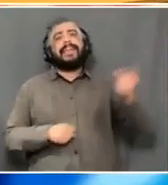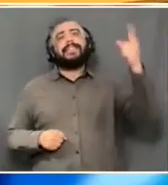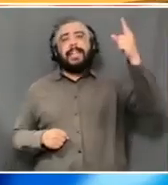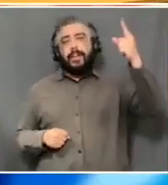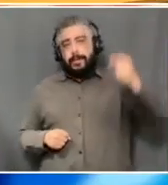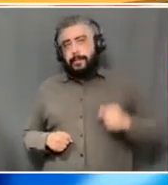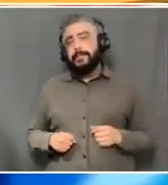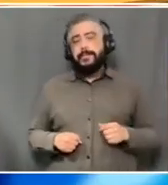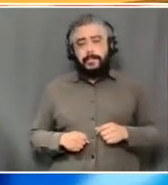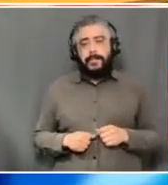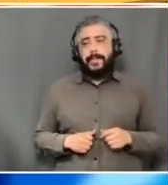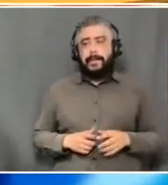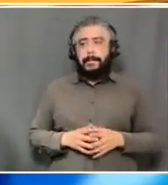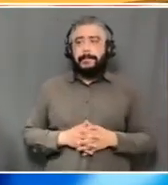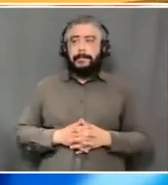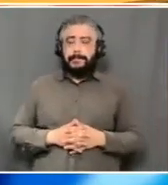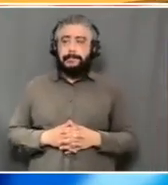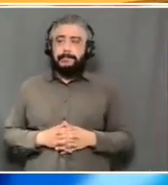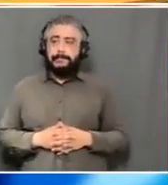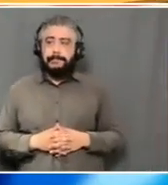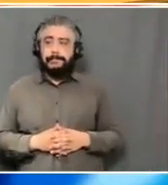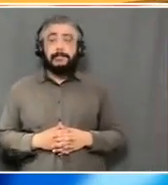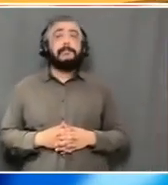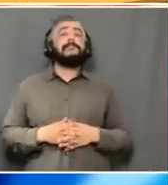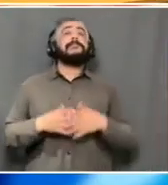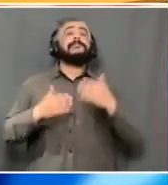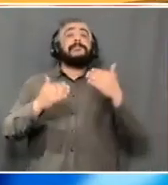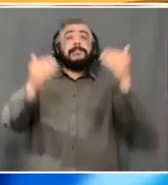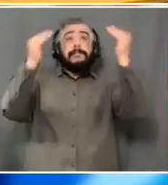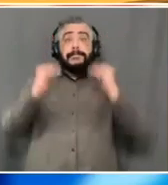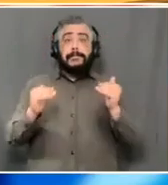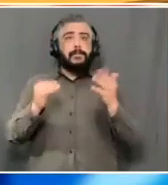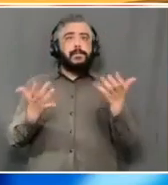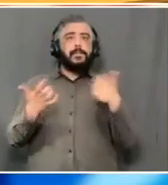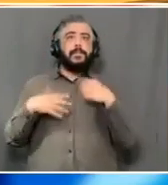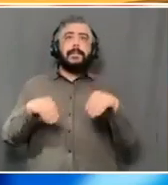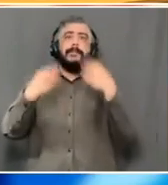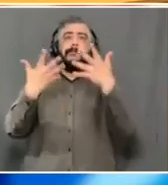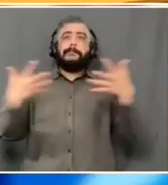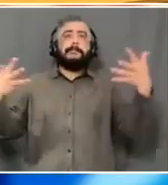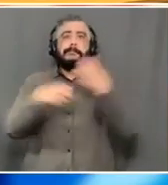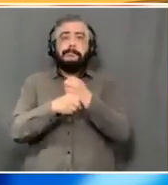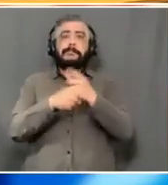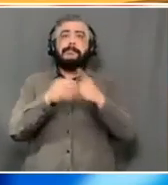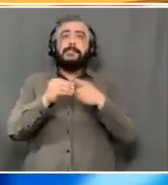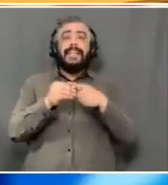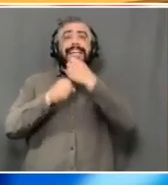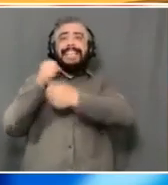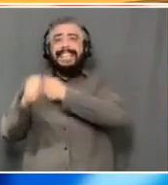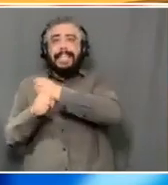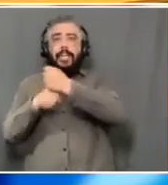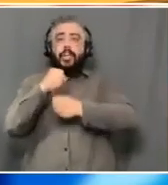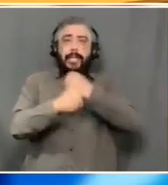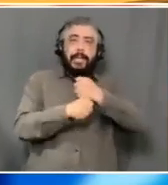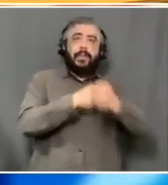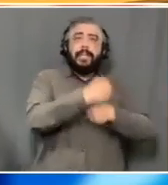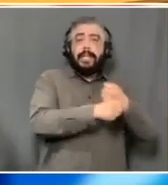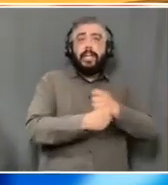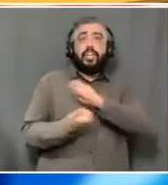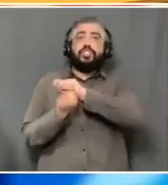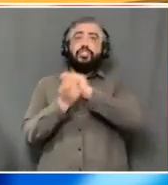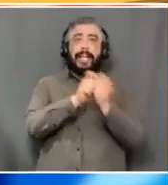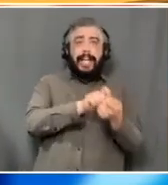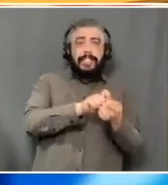year. Next, I want to provide a summary of year-over-year changes in